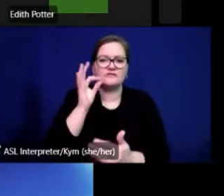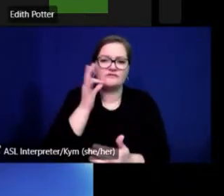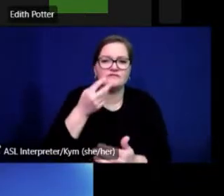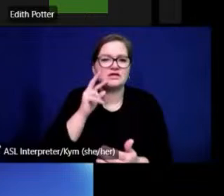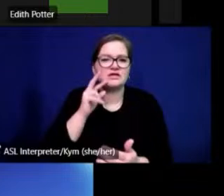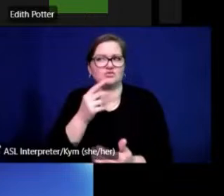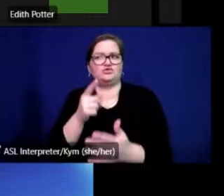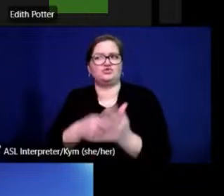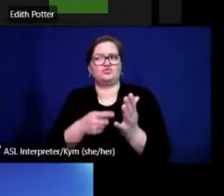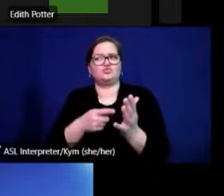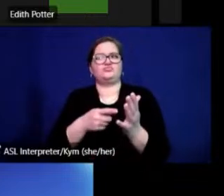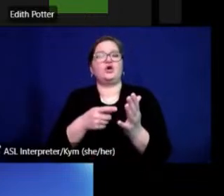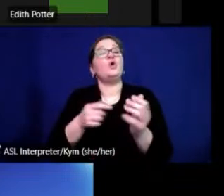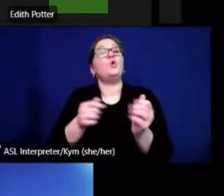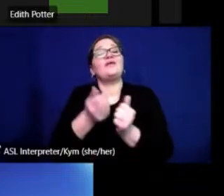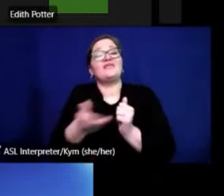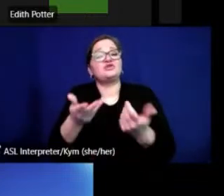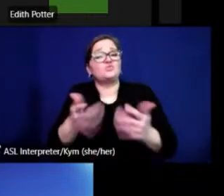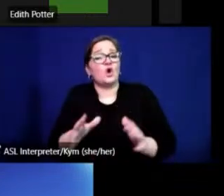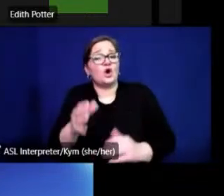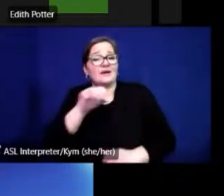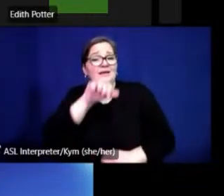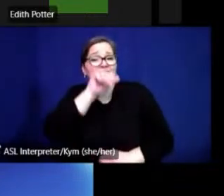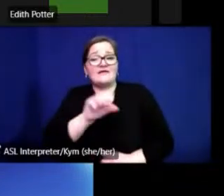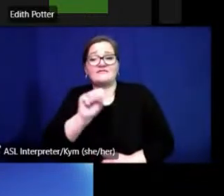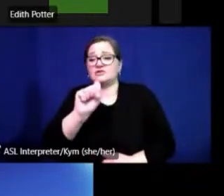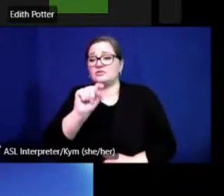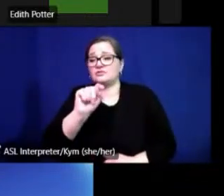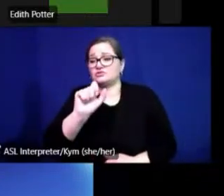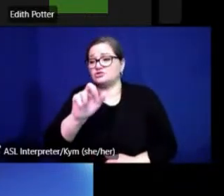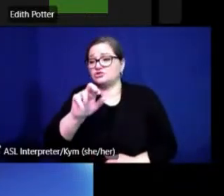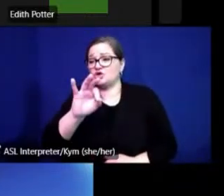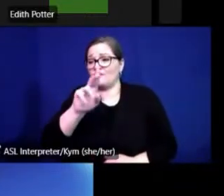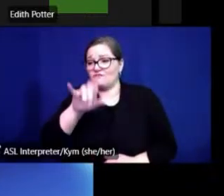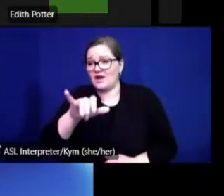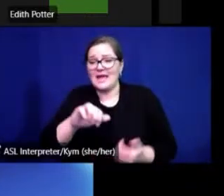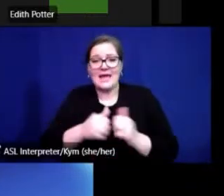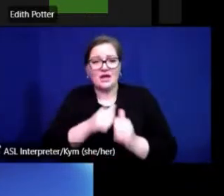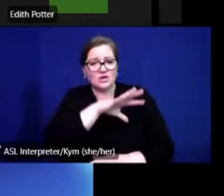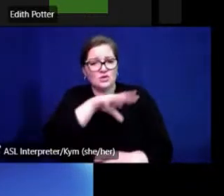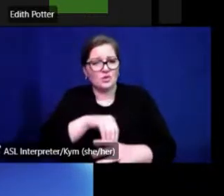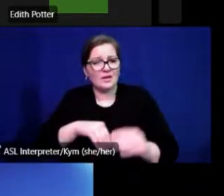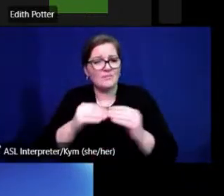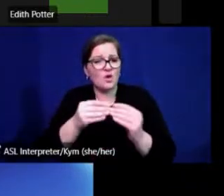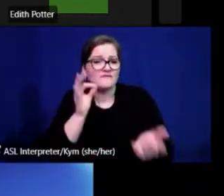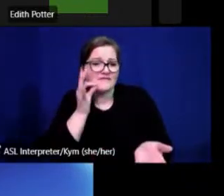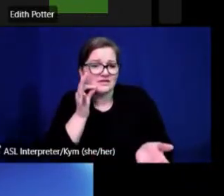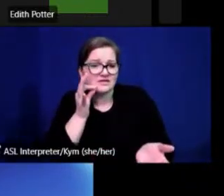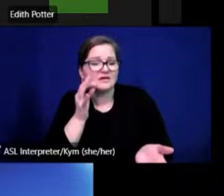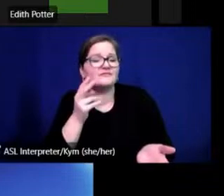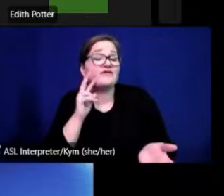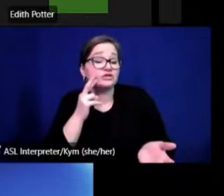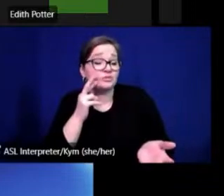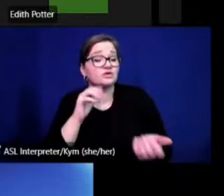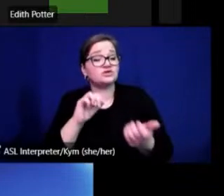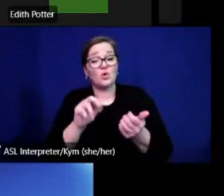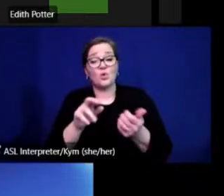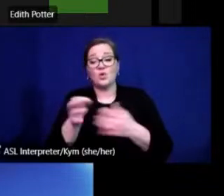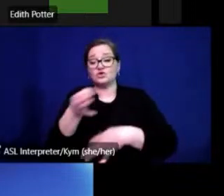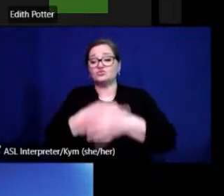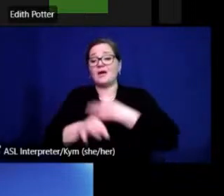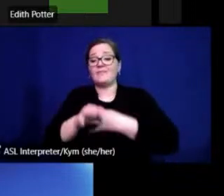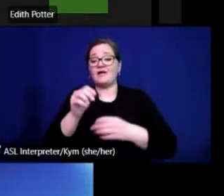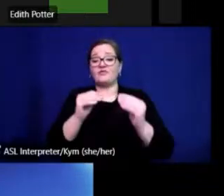stir fry, maybe look at how you can incorporate more vegetables in that, or maybe cooking with heart healthy oils as a swap.